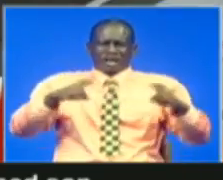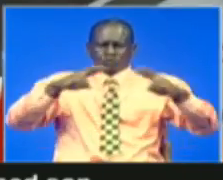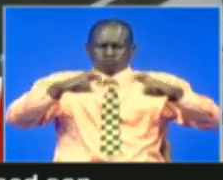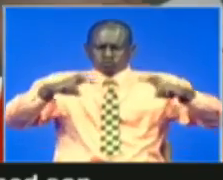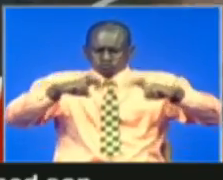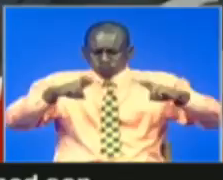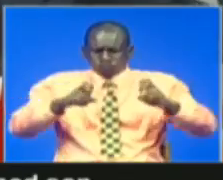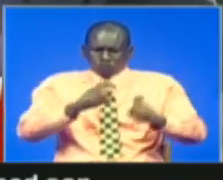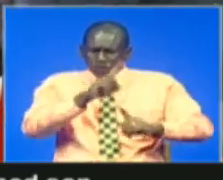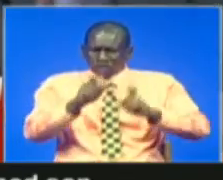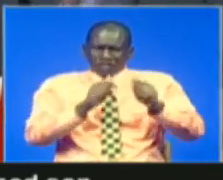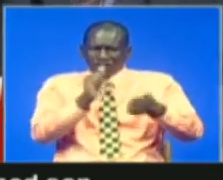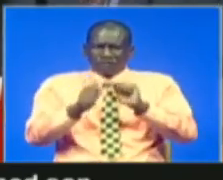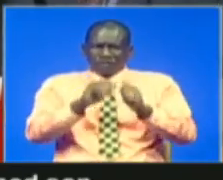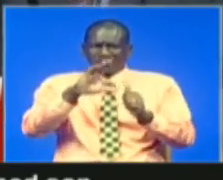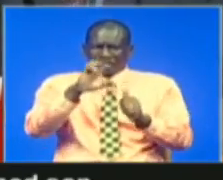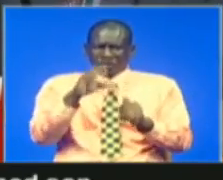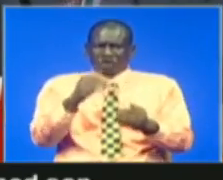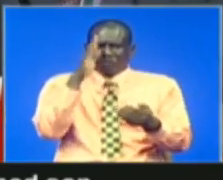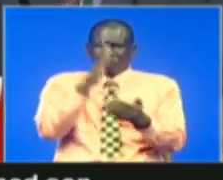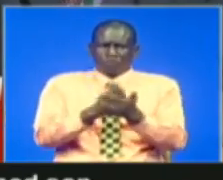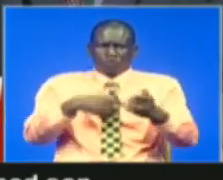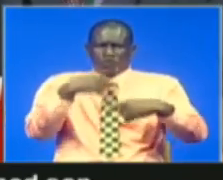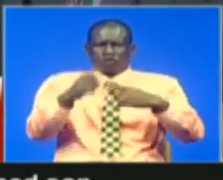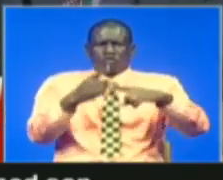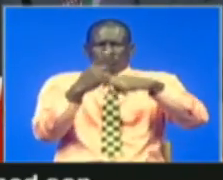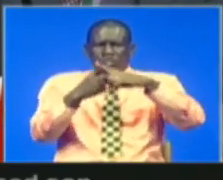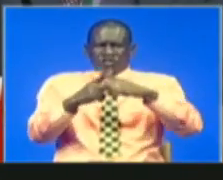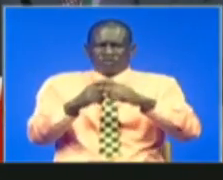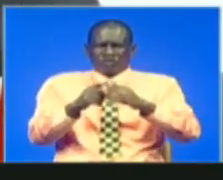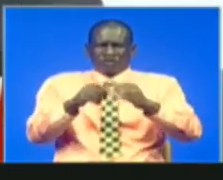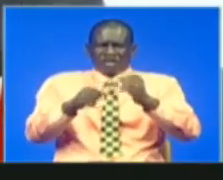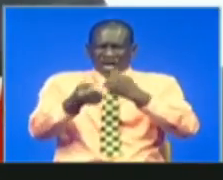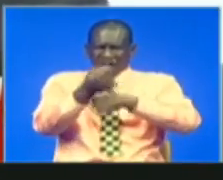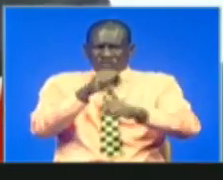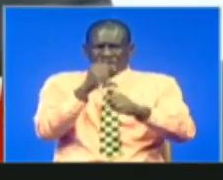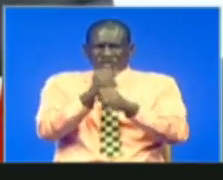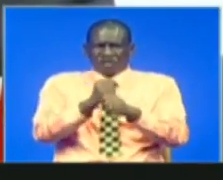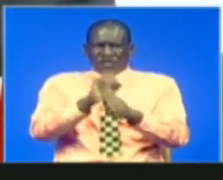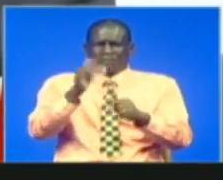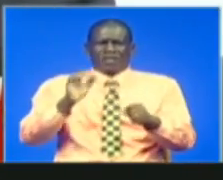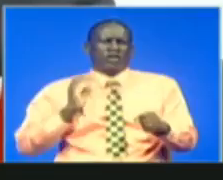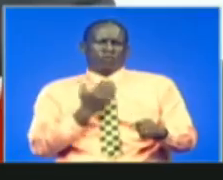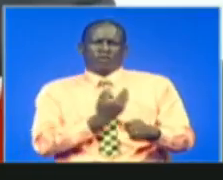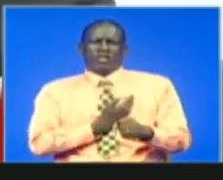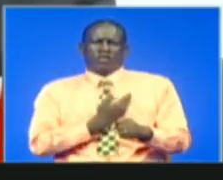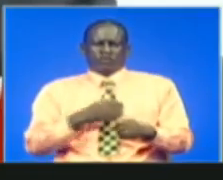recruitment. The CEO has promised to continue with the positive strides that had been made by the council.